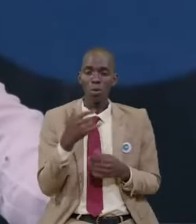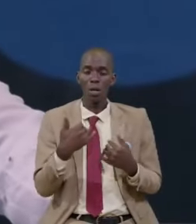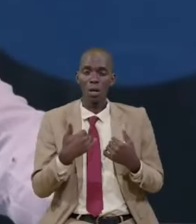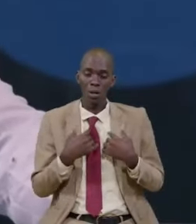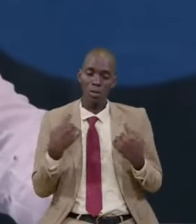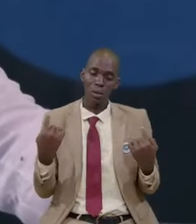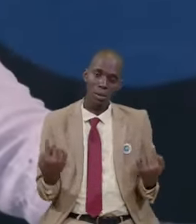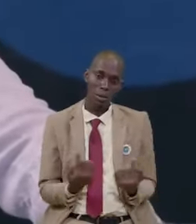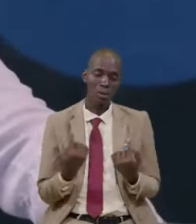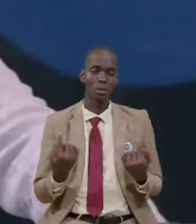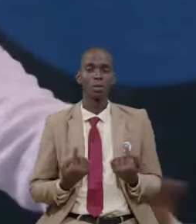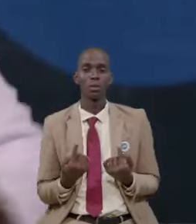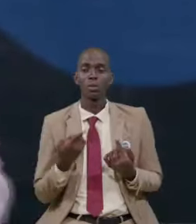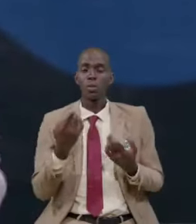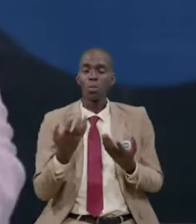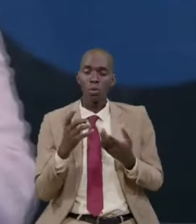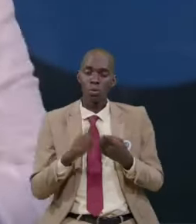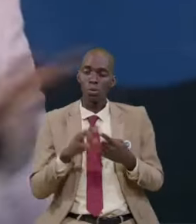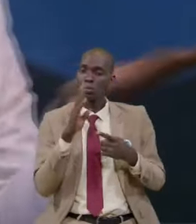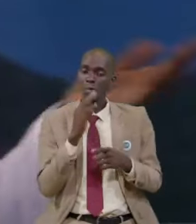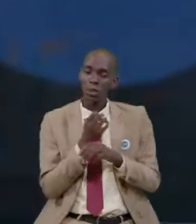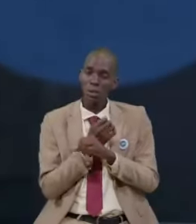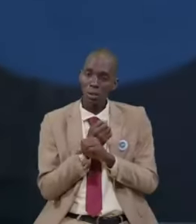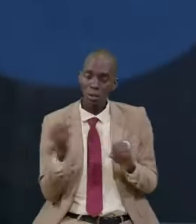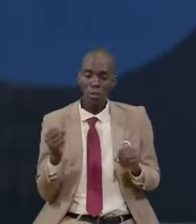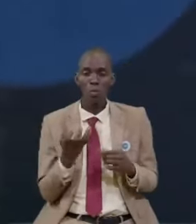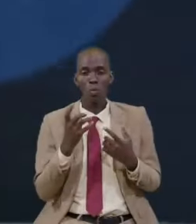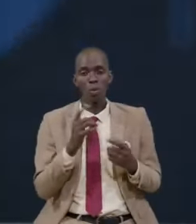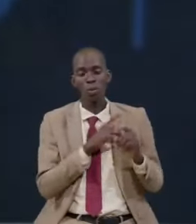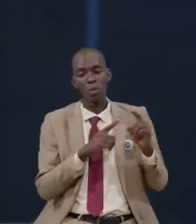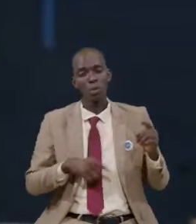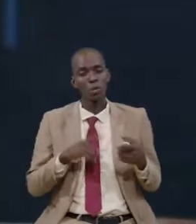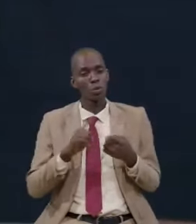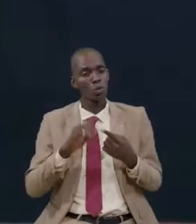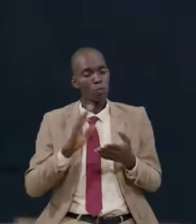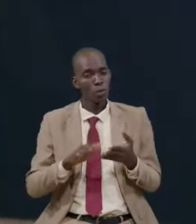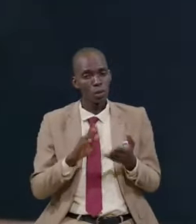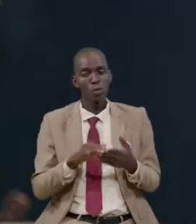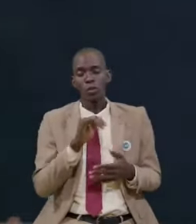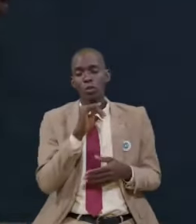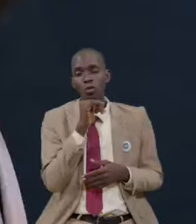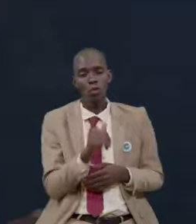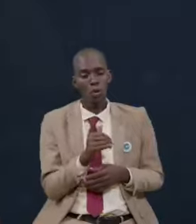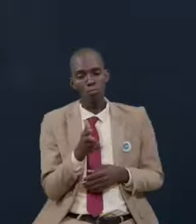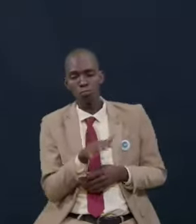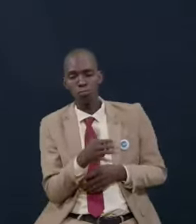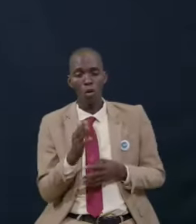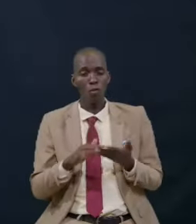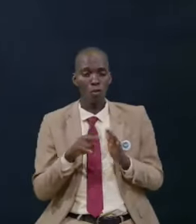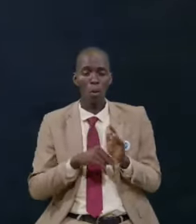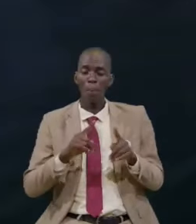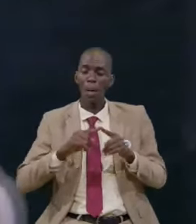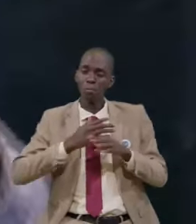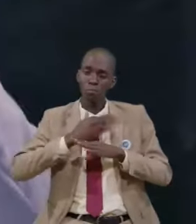salvation, definite salvation, definite forgiveness, a definite cleansing from the